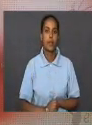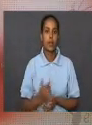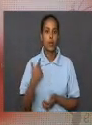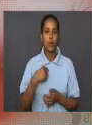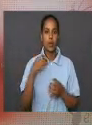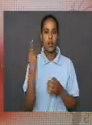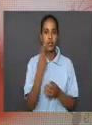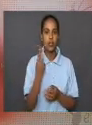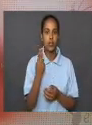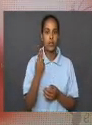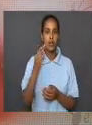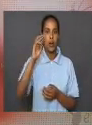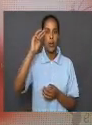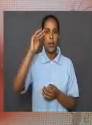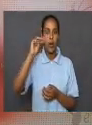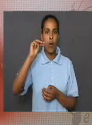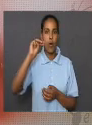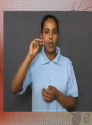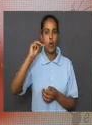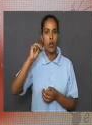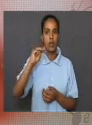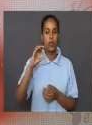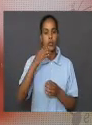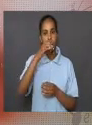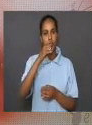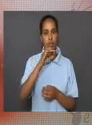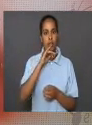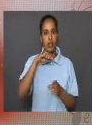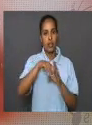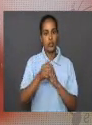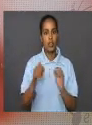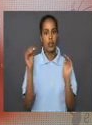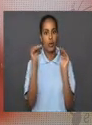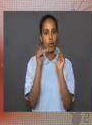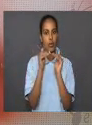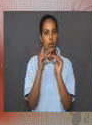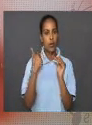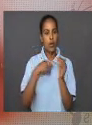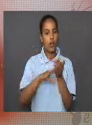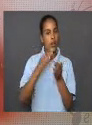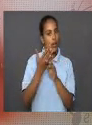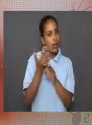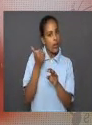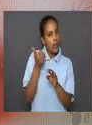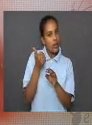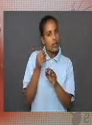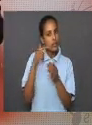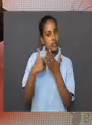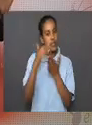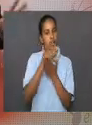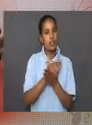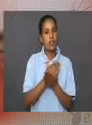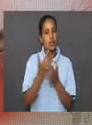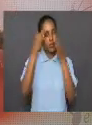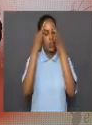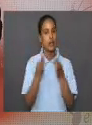We can use the molality of the solution in the equation we learned earlier in this lesson